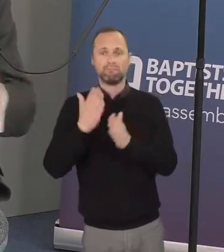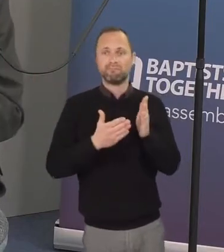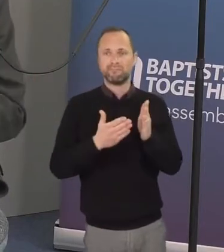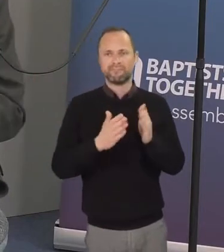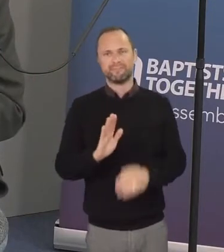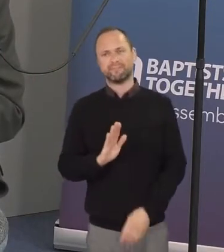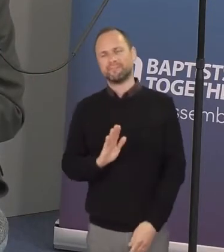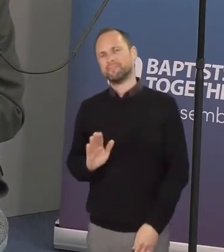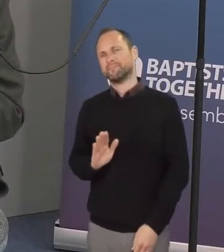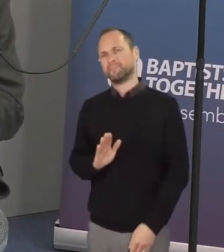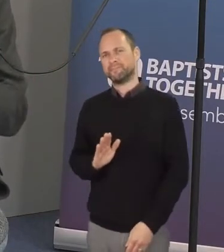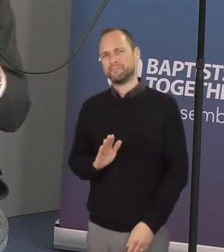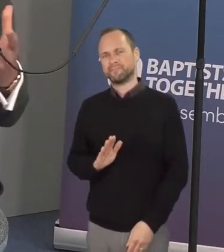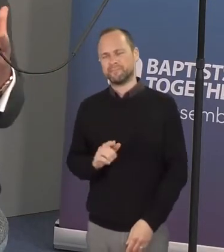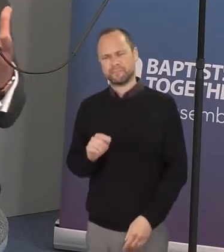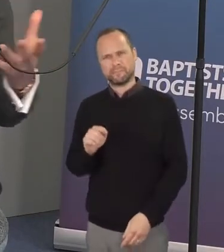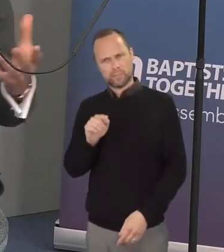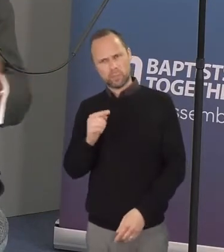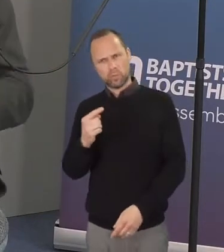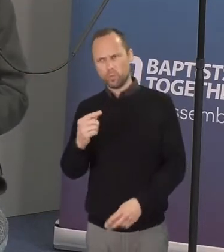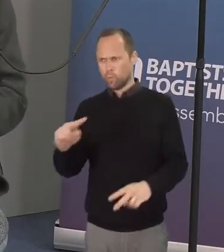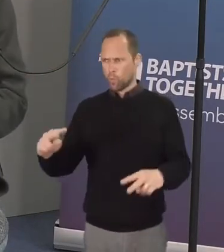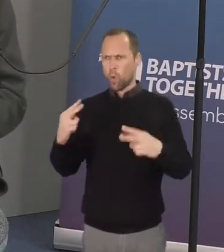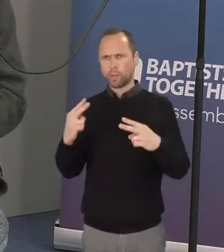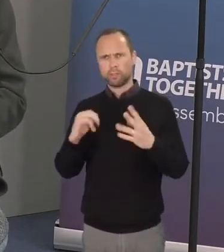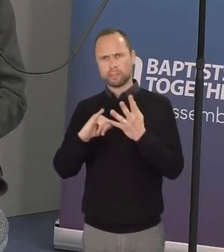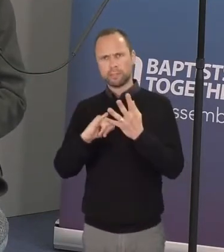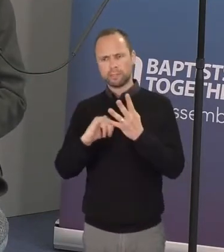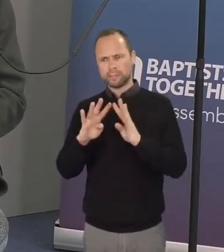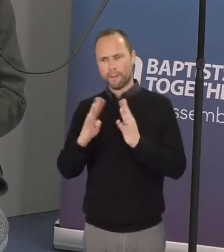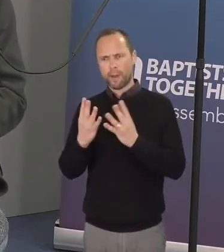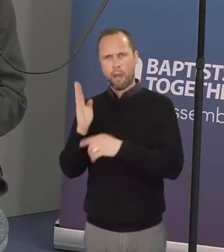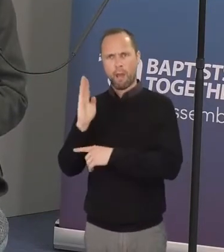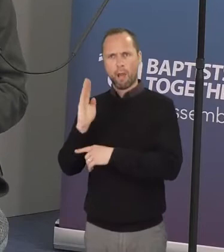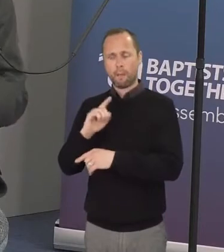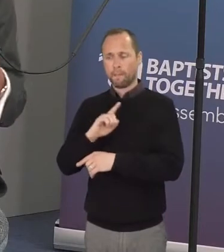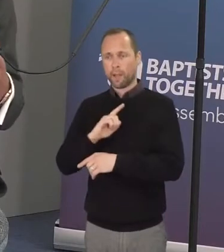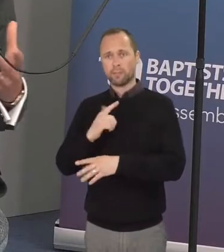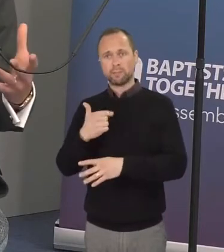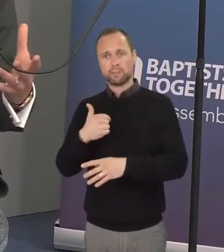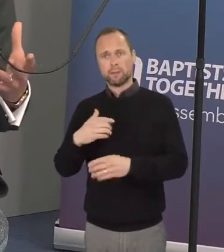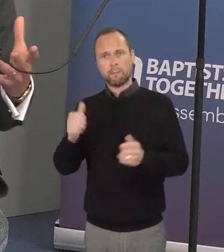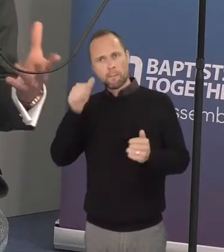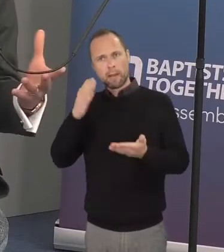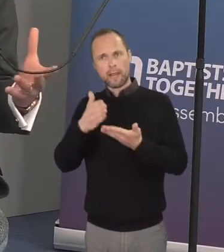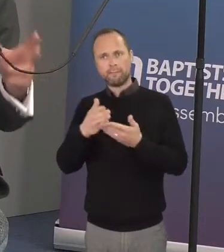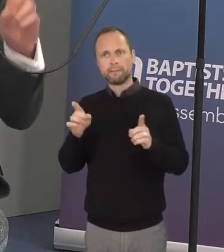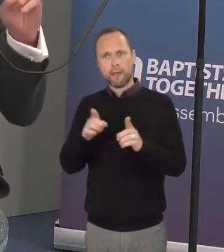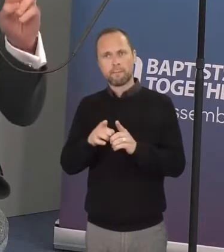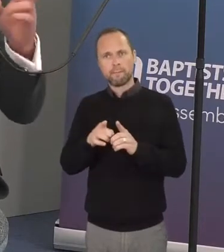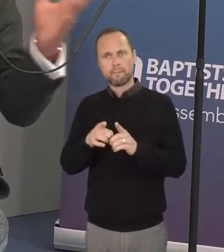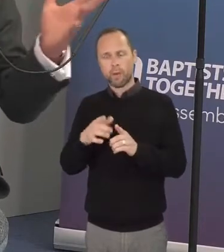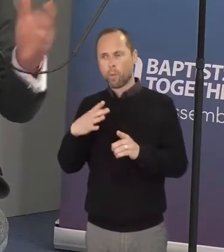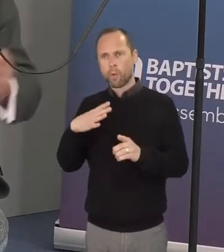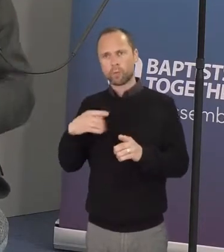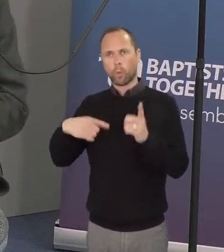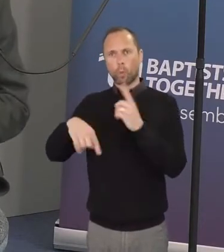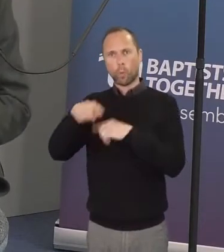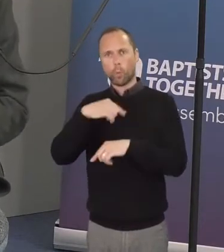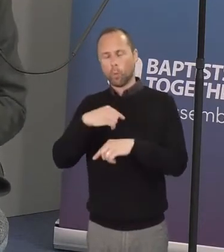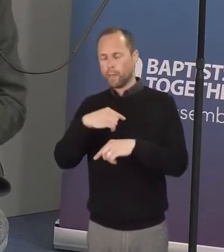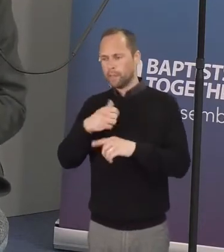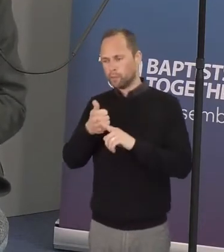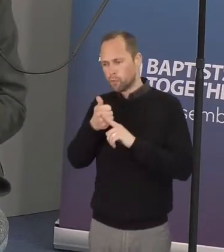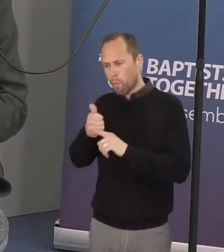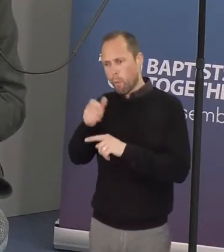I think you're here in this seminar because you believe the same as us. That we will stand with those in the ditch, as Shane